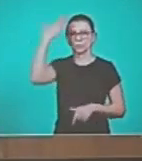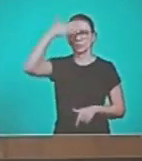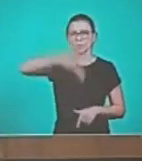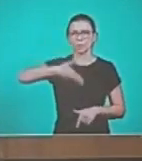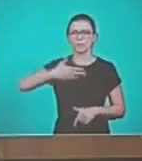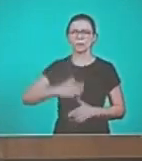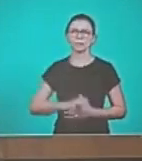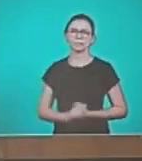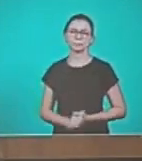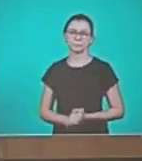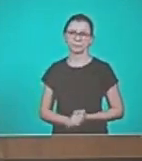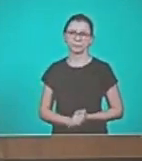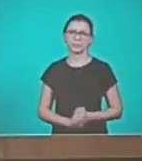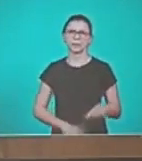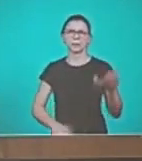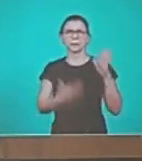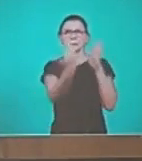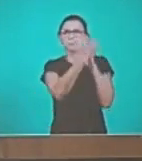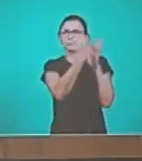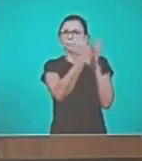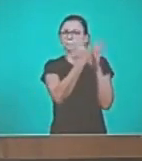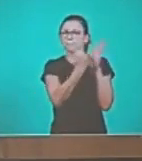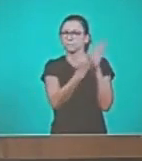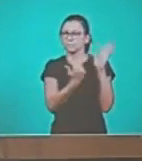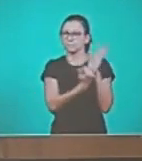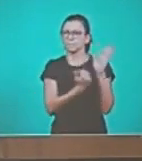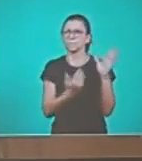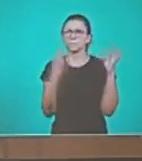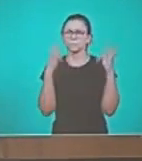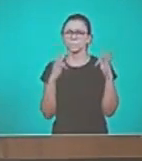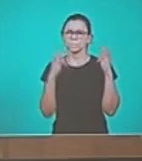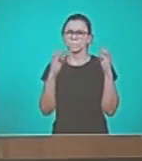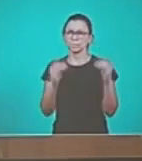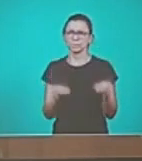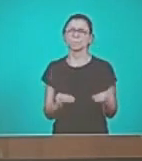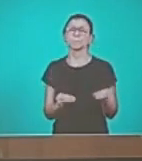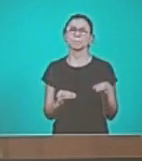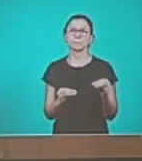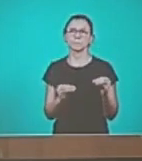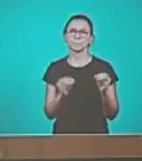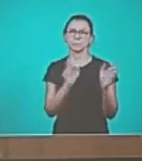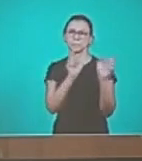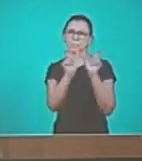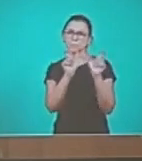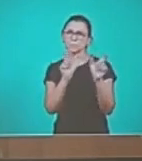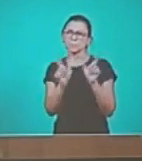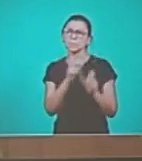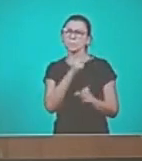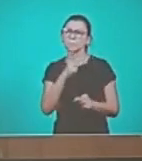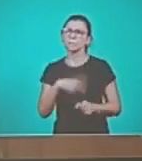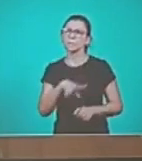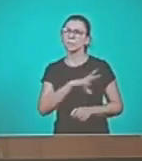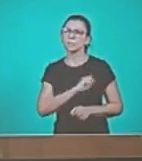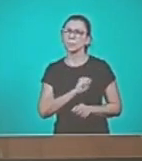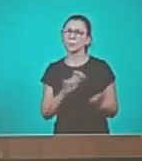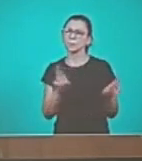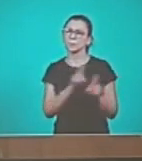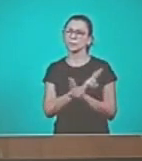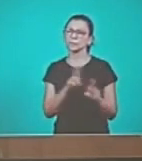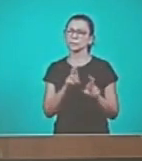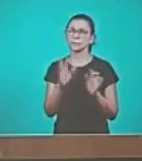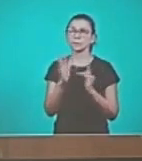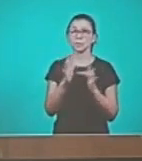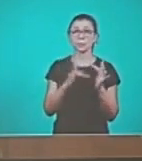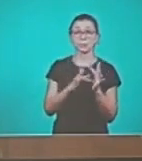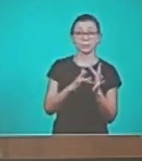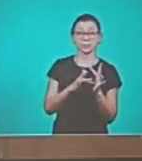brethren, all the process here and all the words that are placed here, your Holy One is